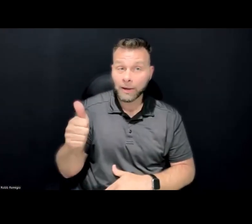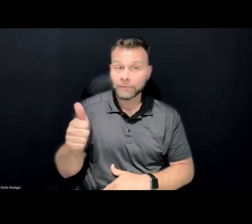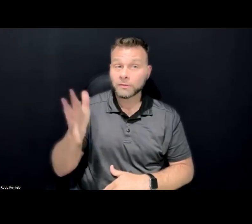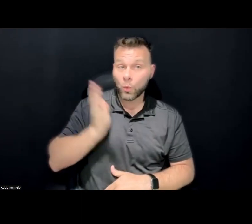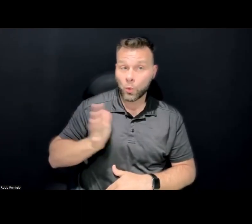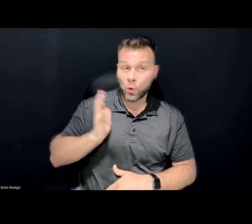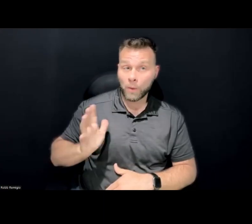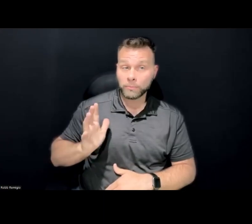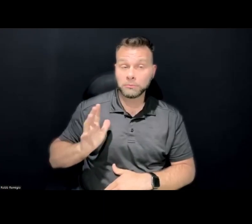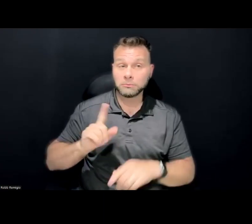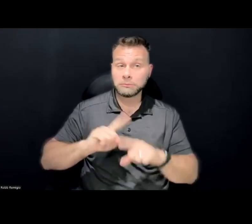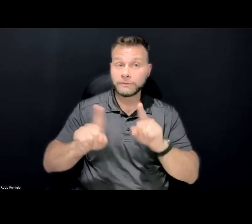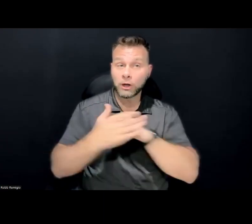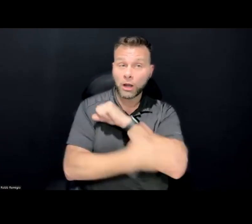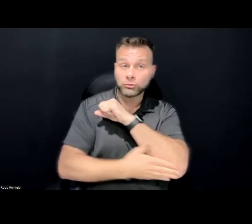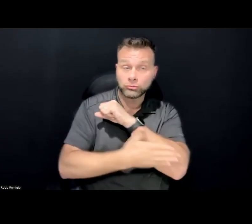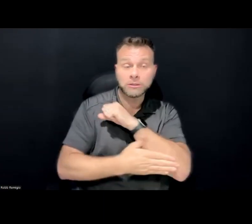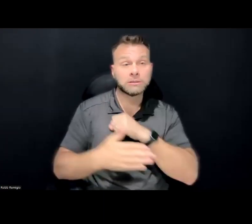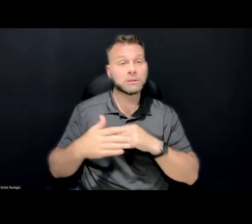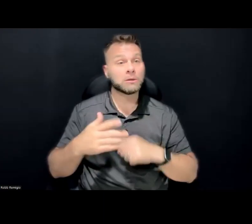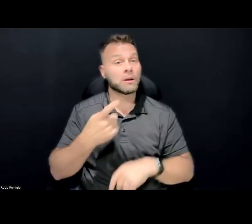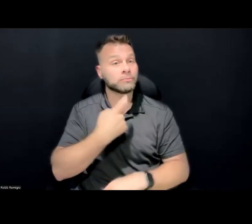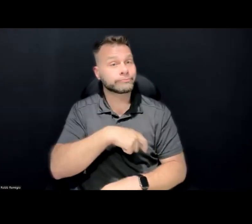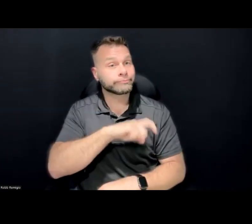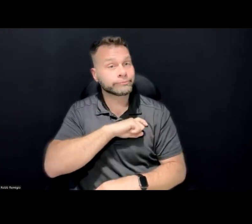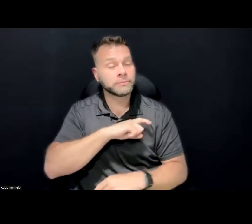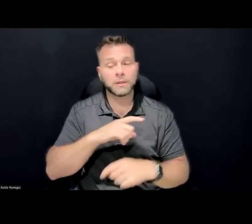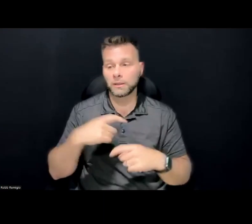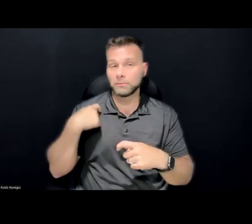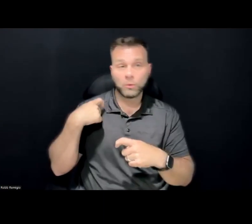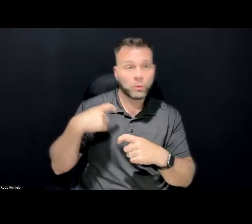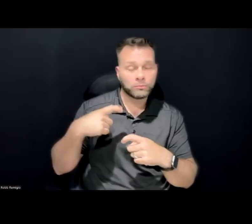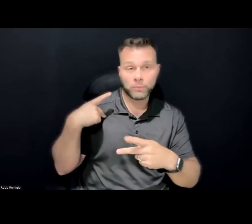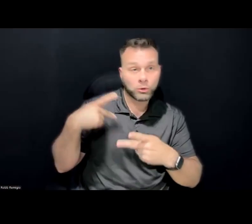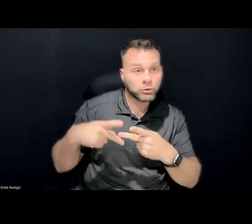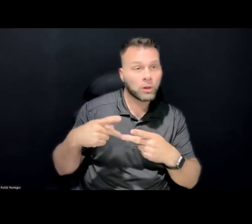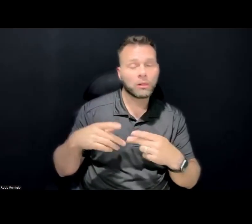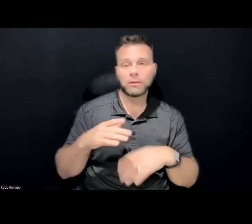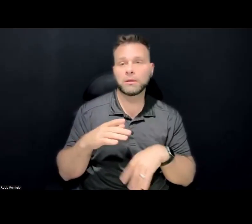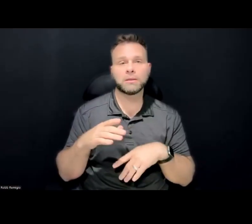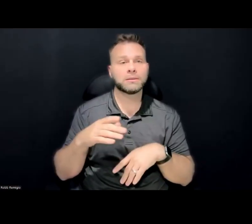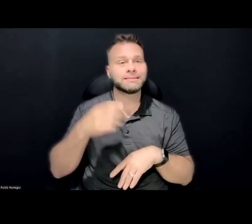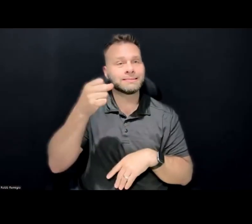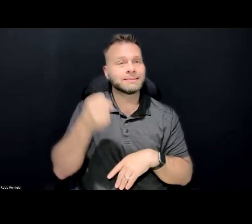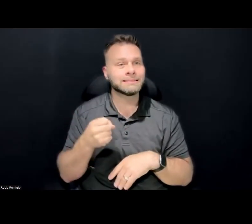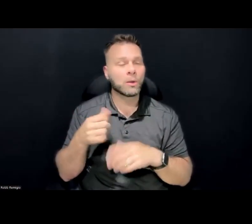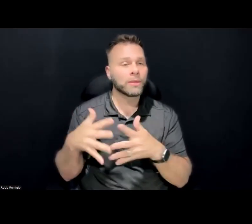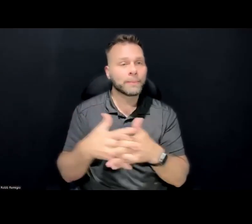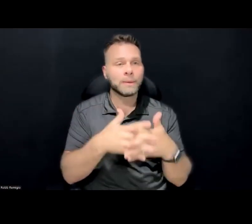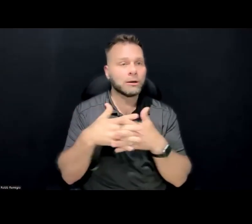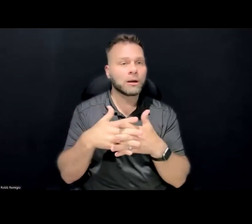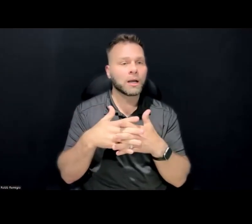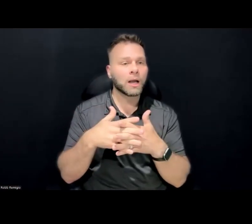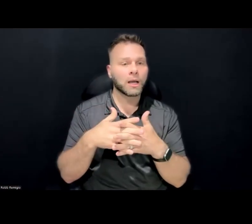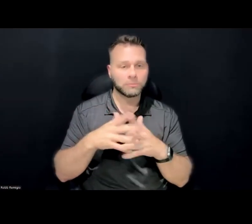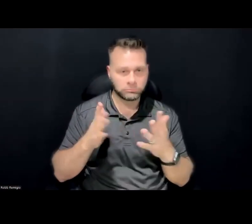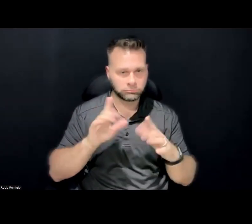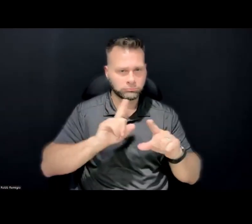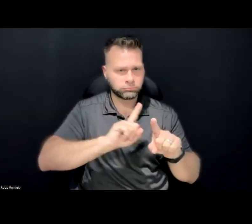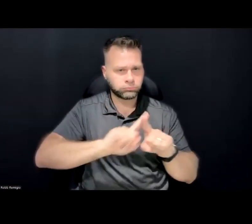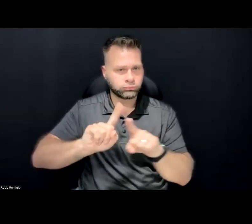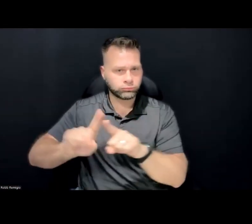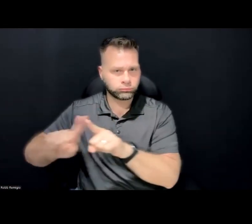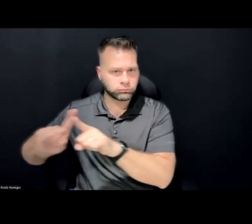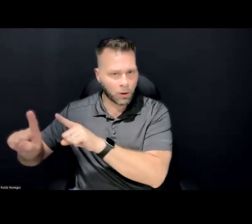from Portugal. We're from Central America. We're from South America. So we really represent the